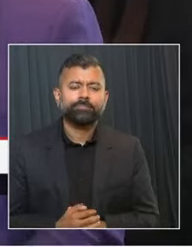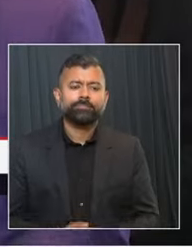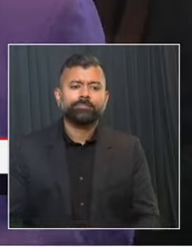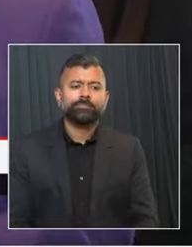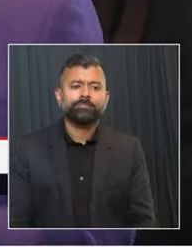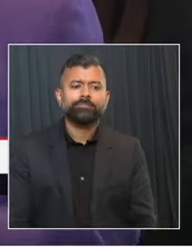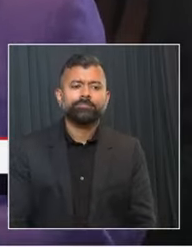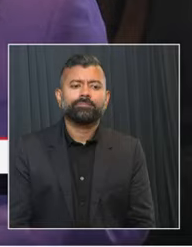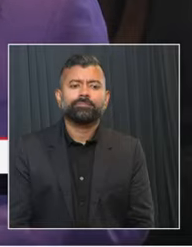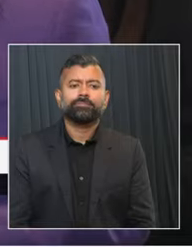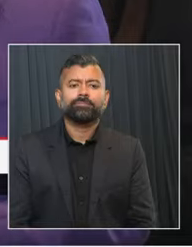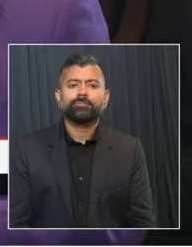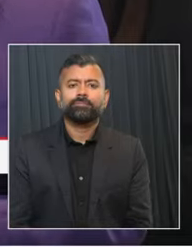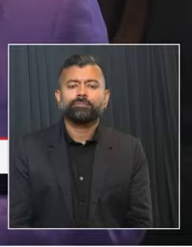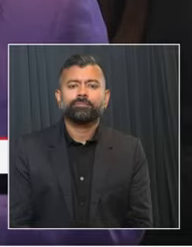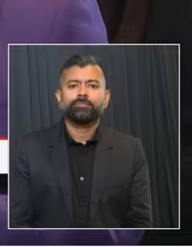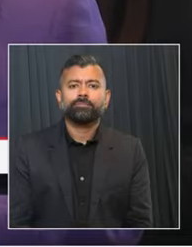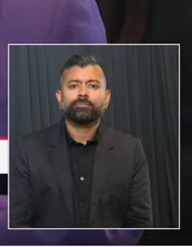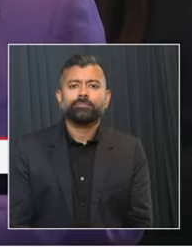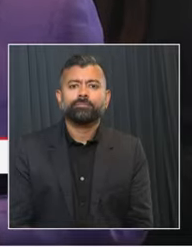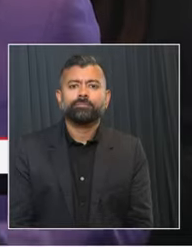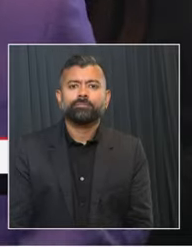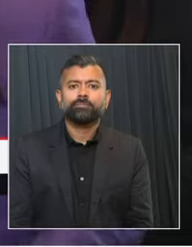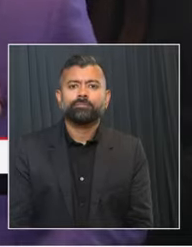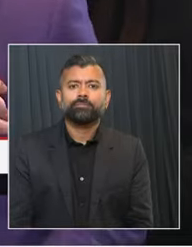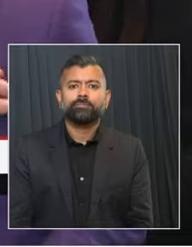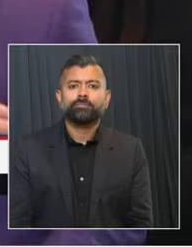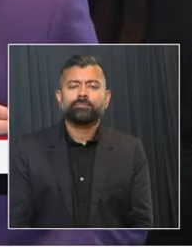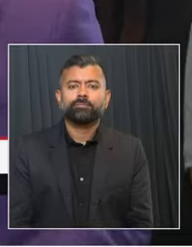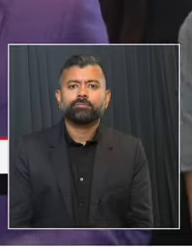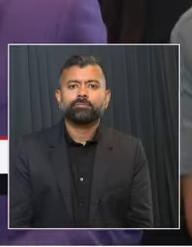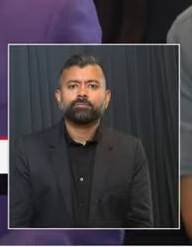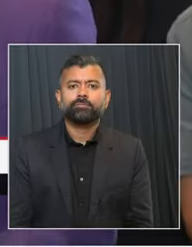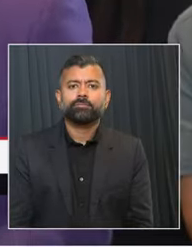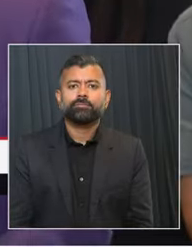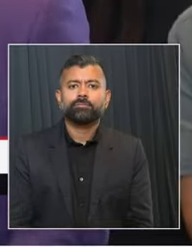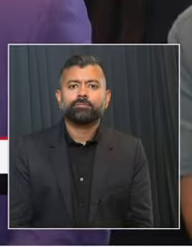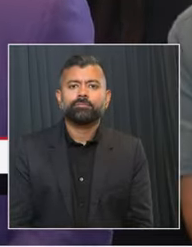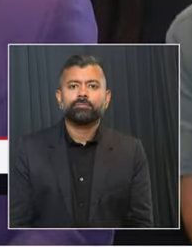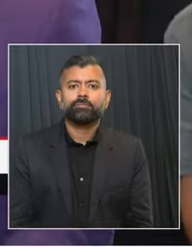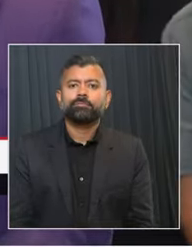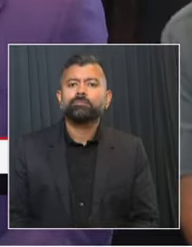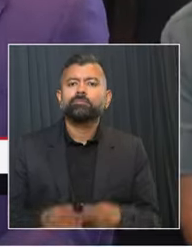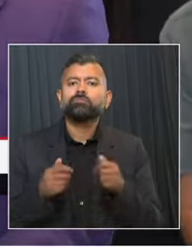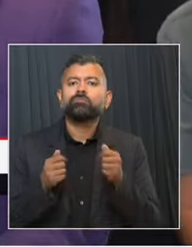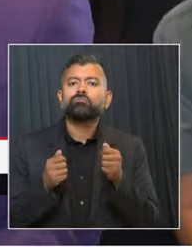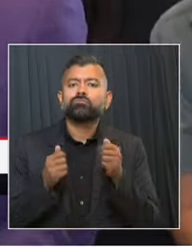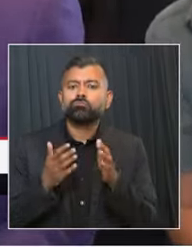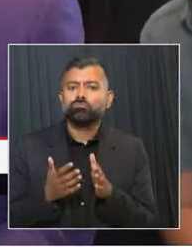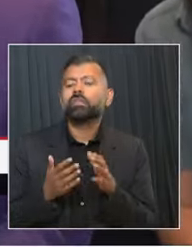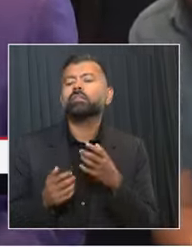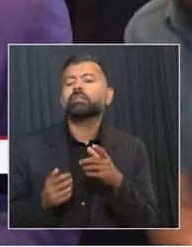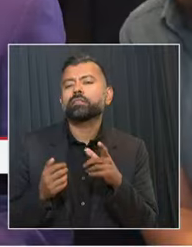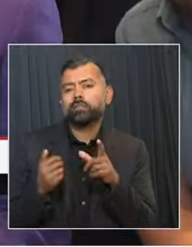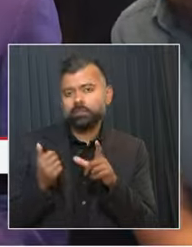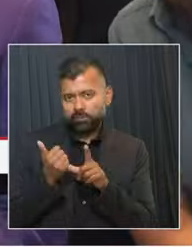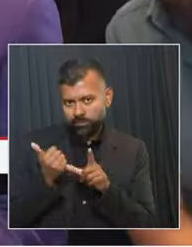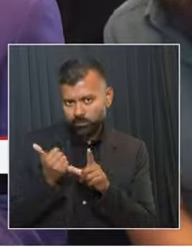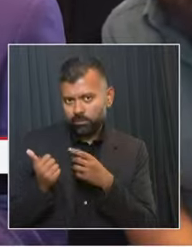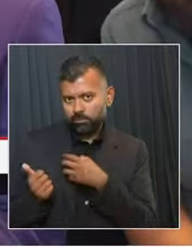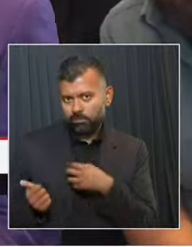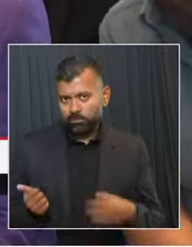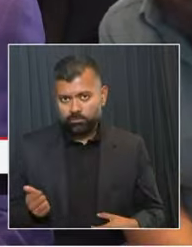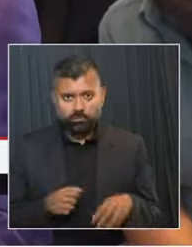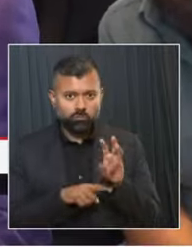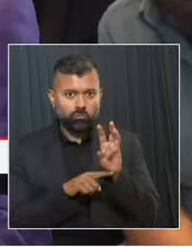The savings come in two forms. If they go to the commercial marketplace through the exchange, there's no local cost.